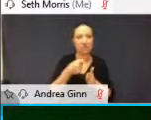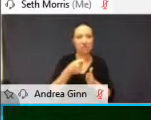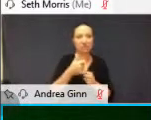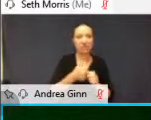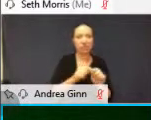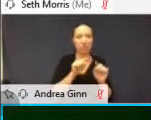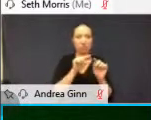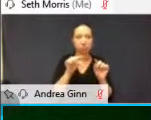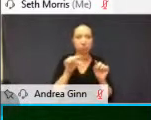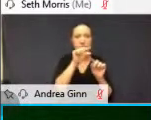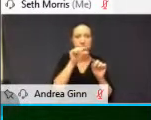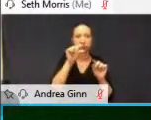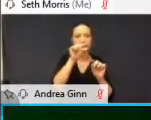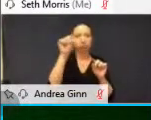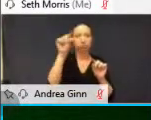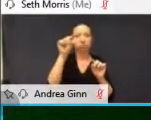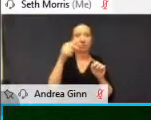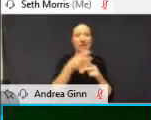reforms.